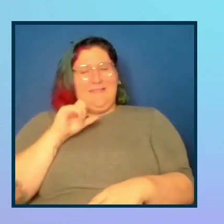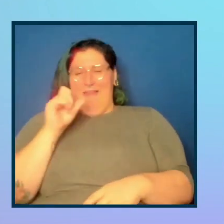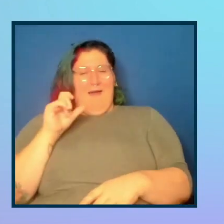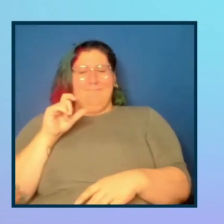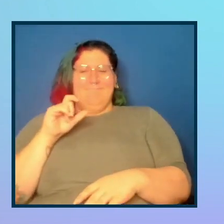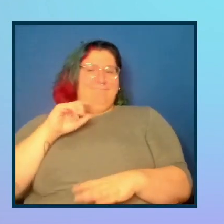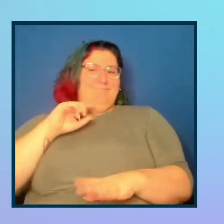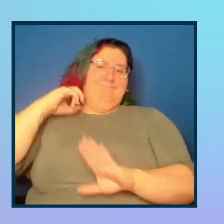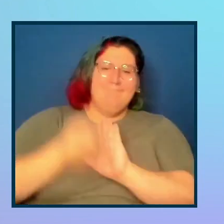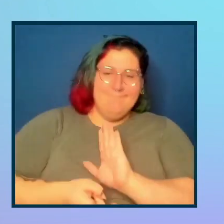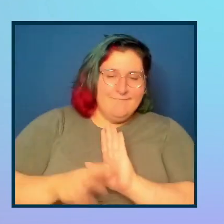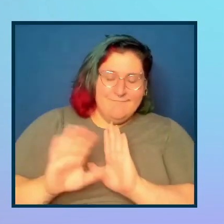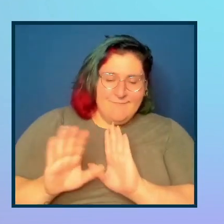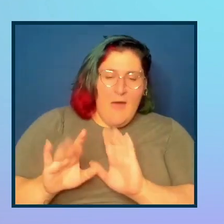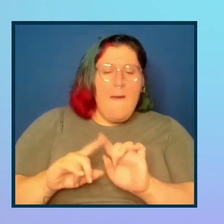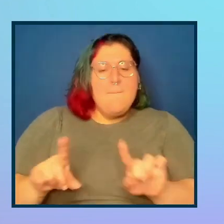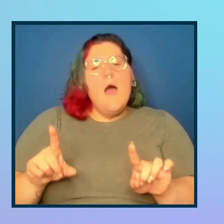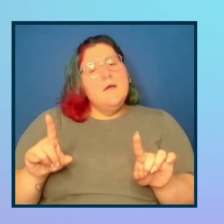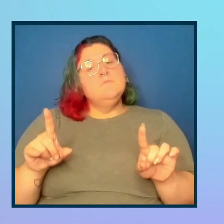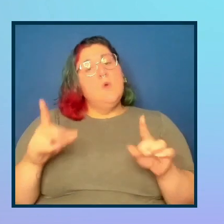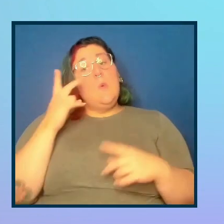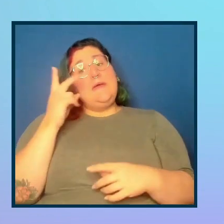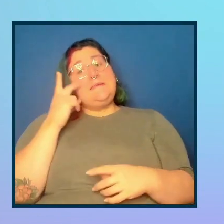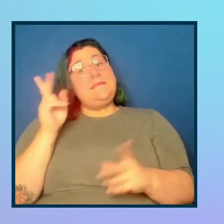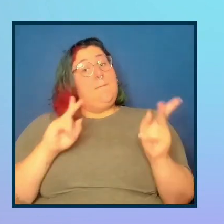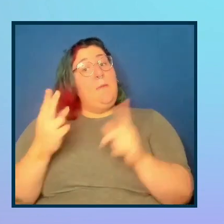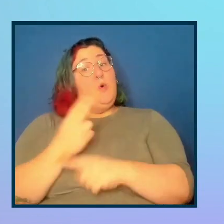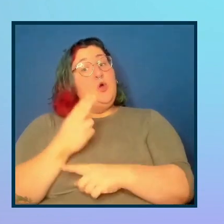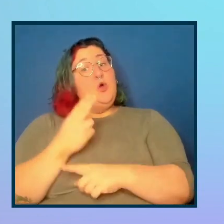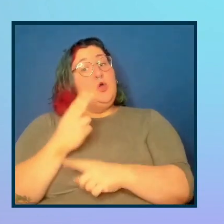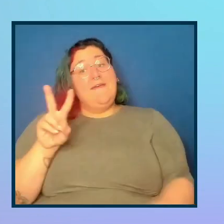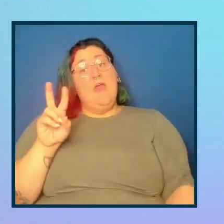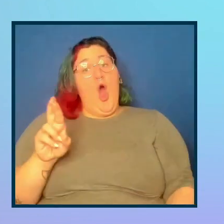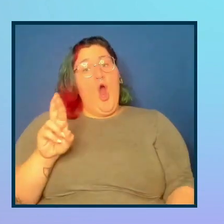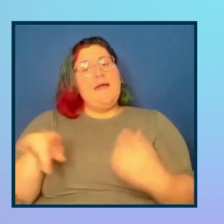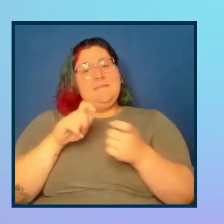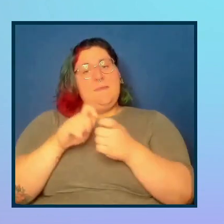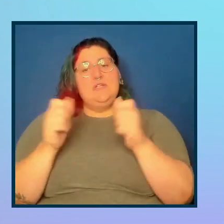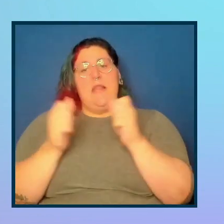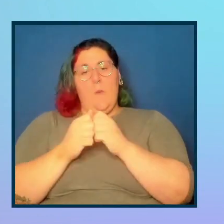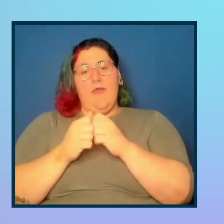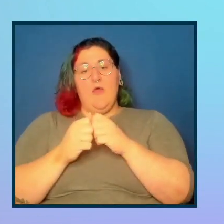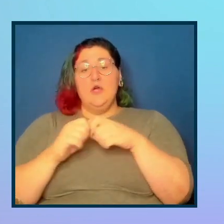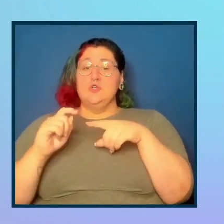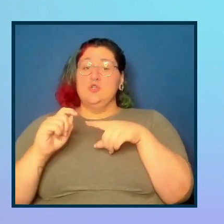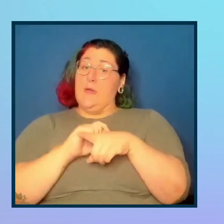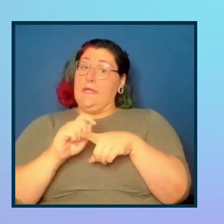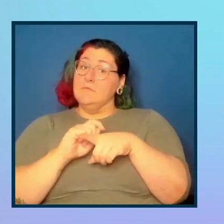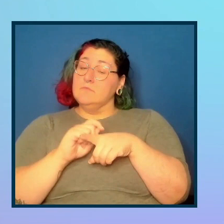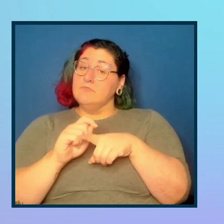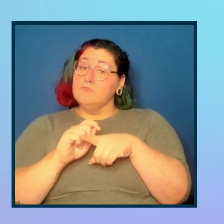like trainings. We see a lot of people using virtual reality, especially for training. So when